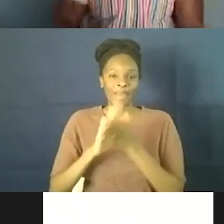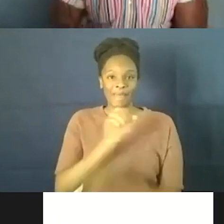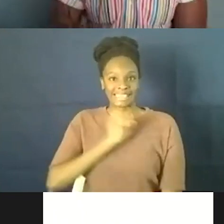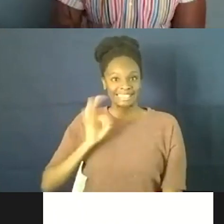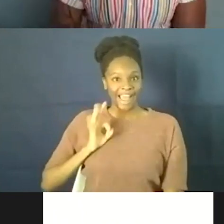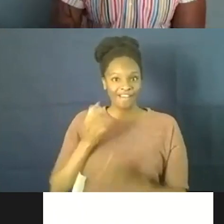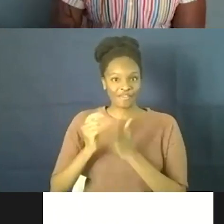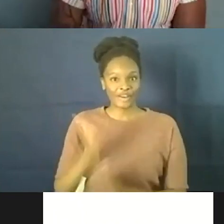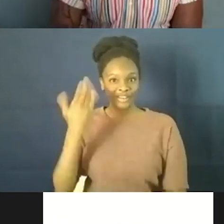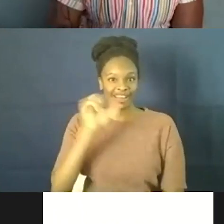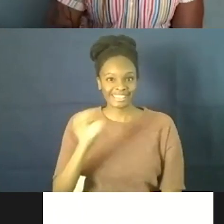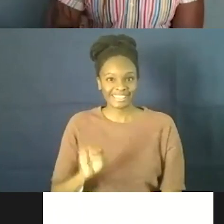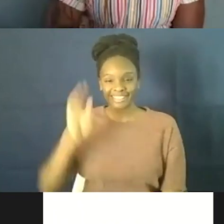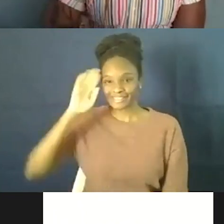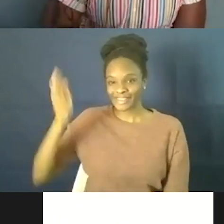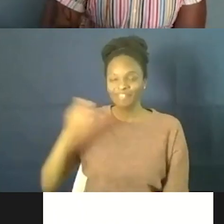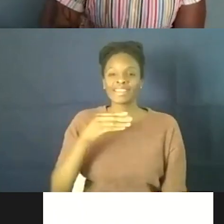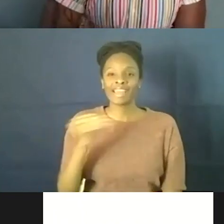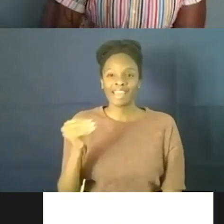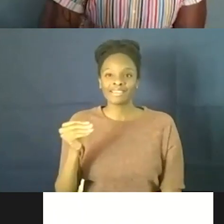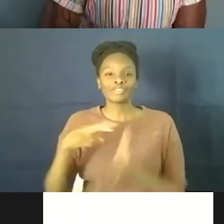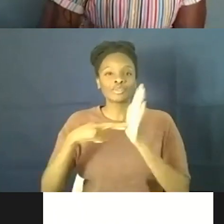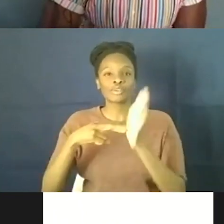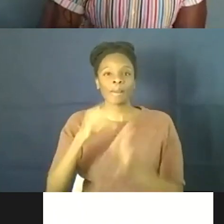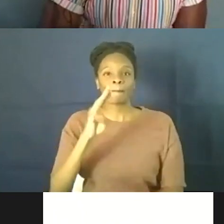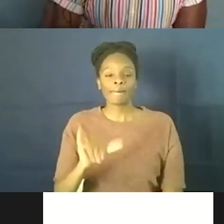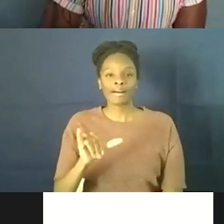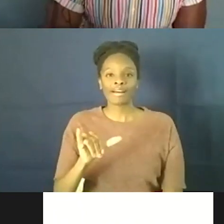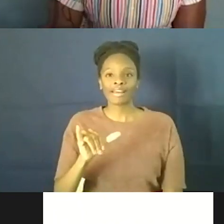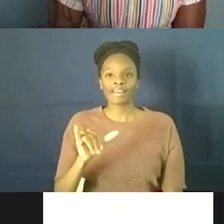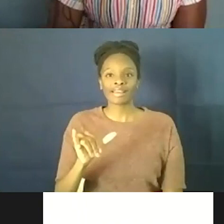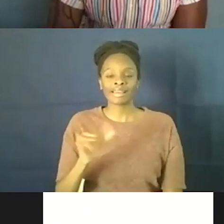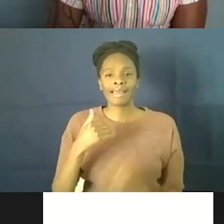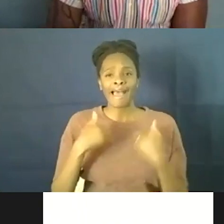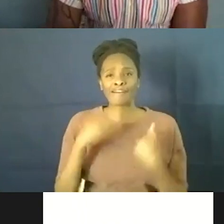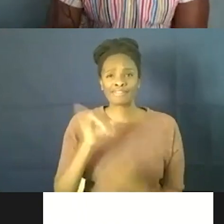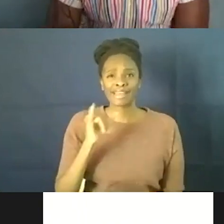Stephen! And represented by a faceless black square.